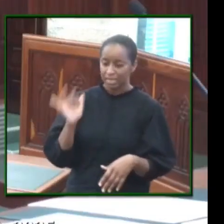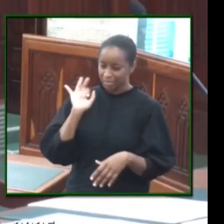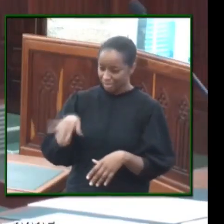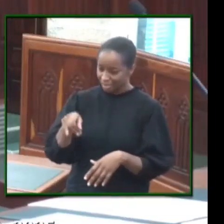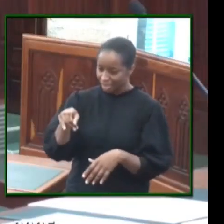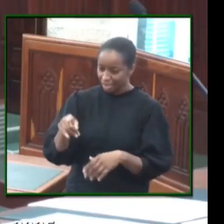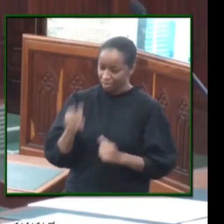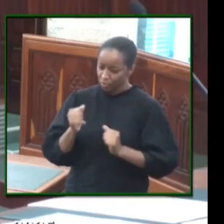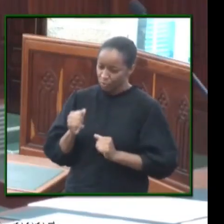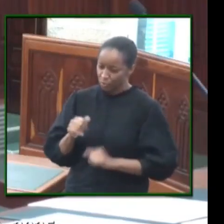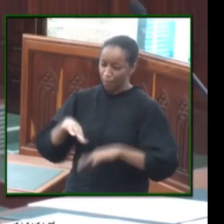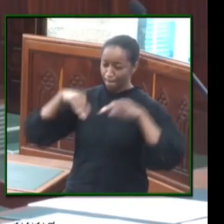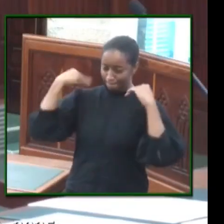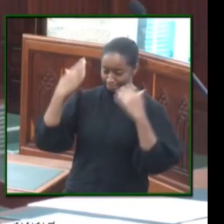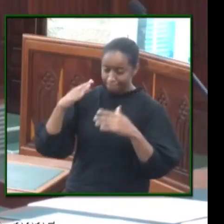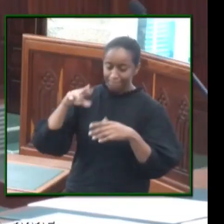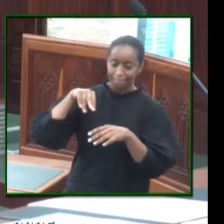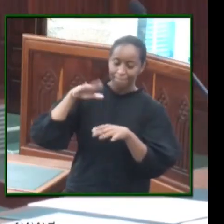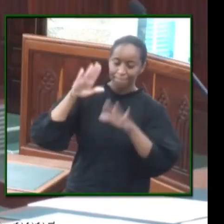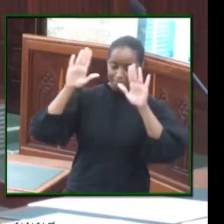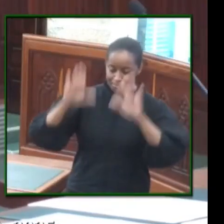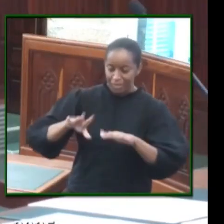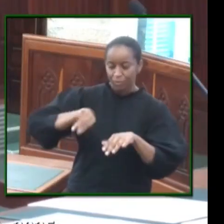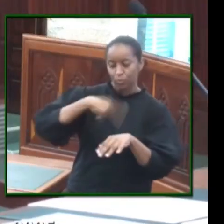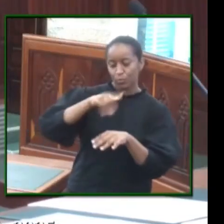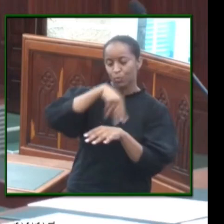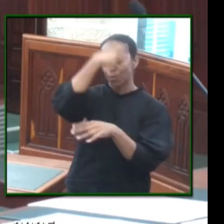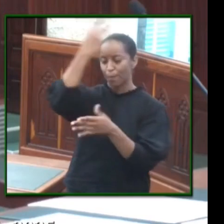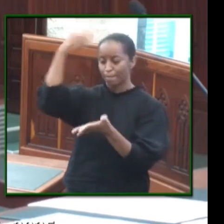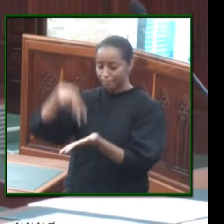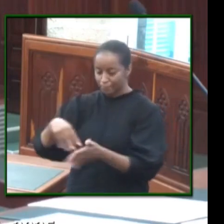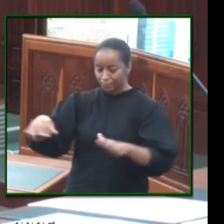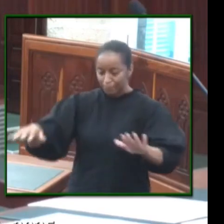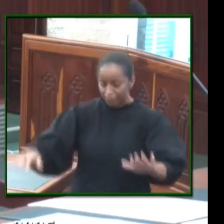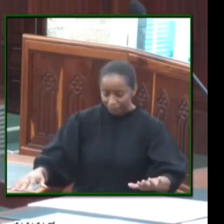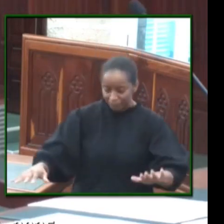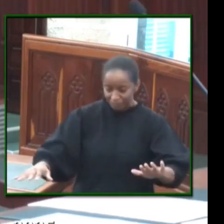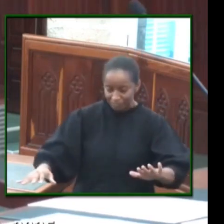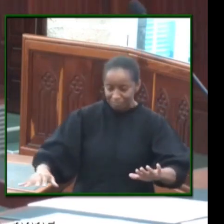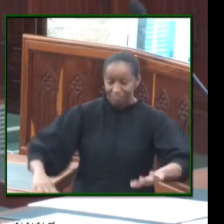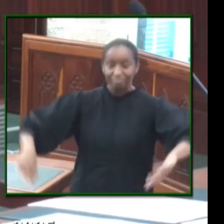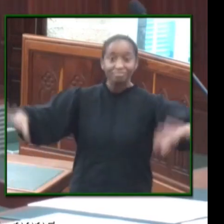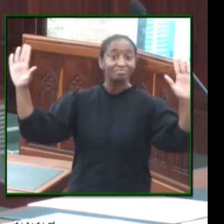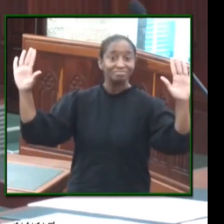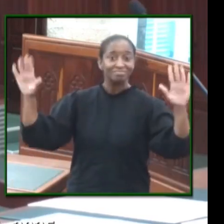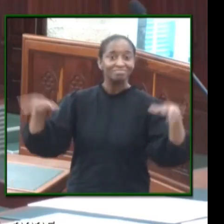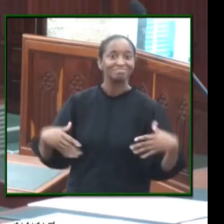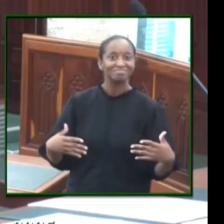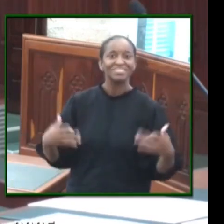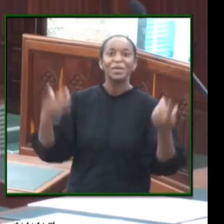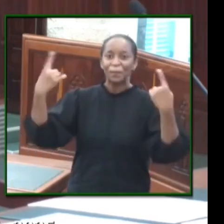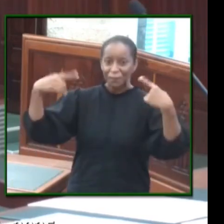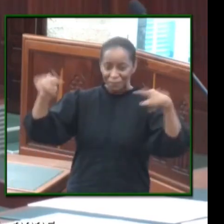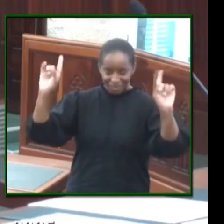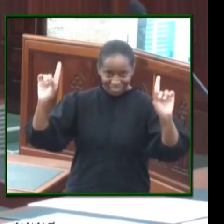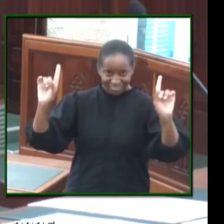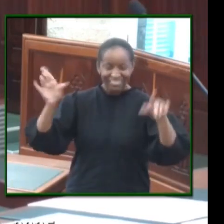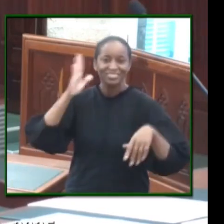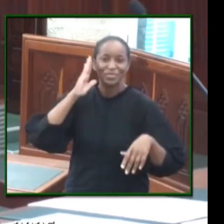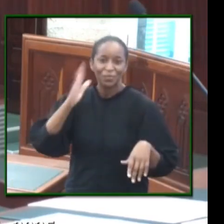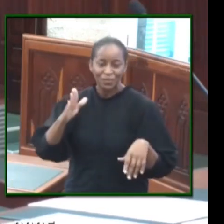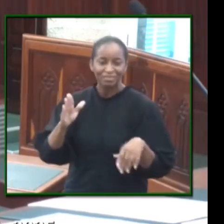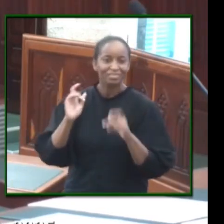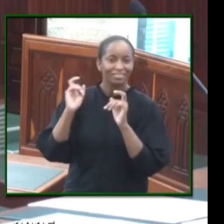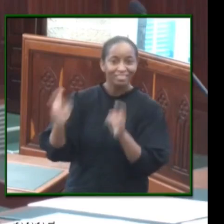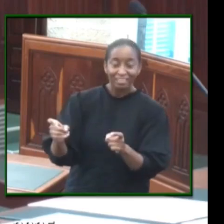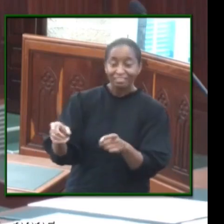right and in people's homes. And that is one of the things that GovTech, and